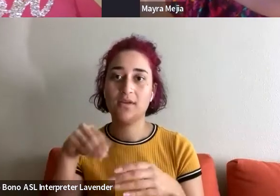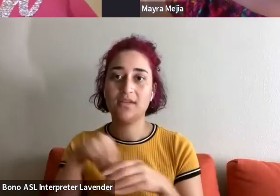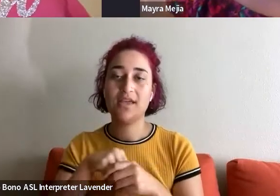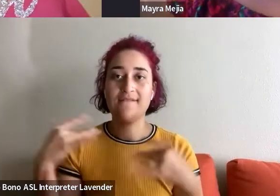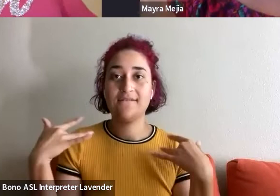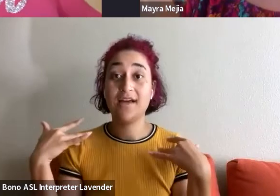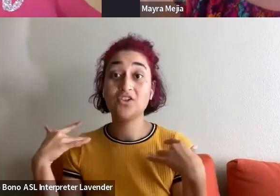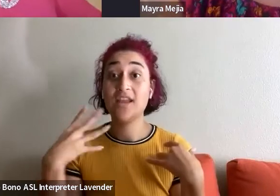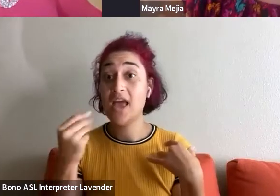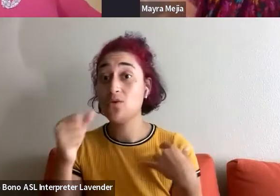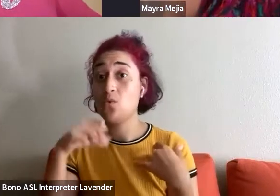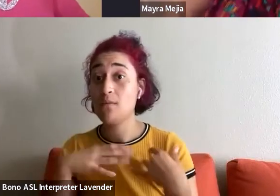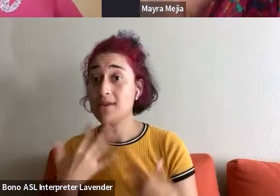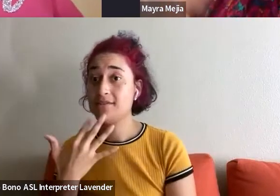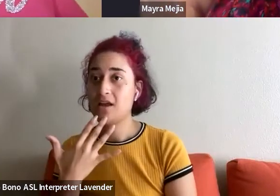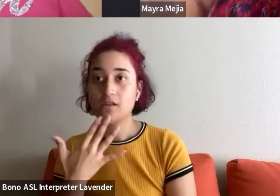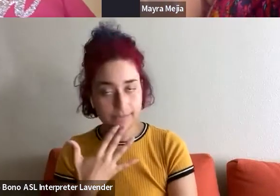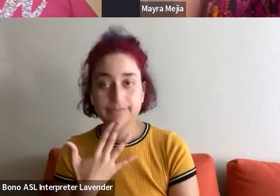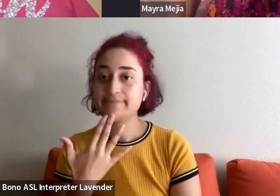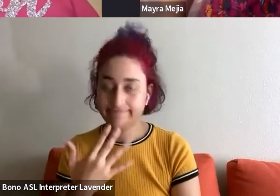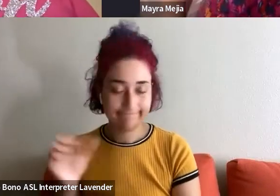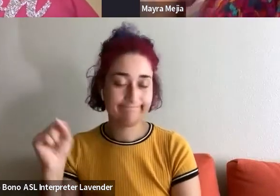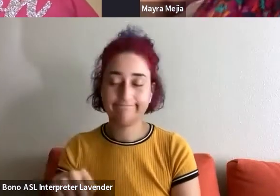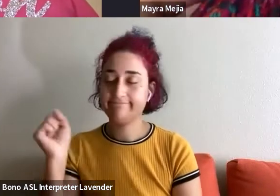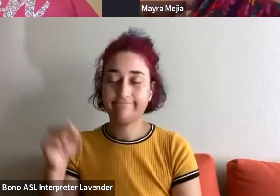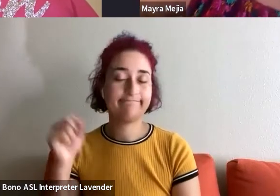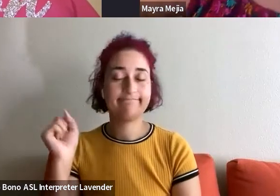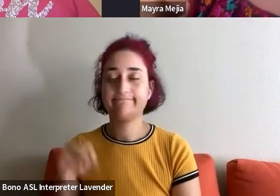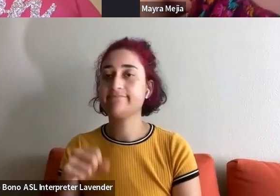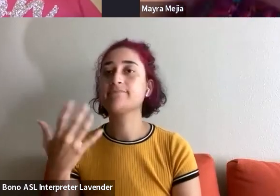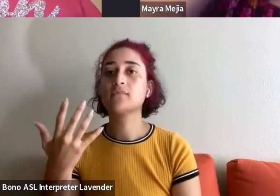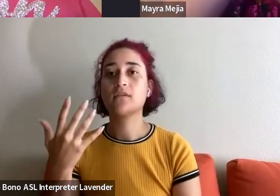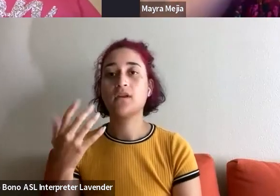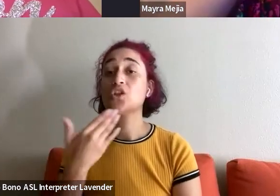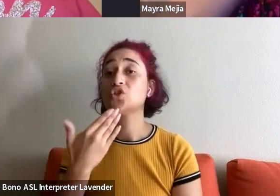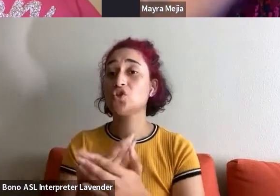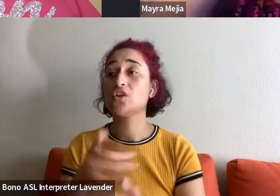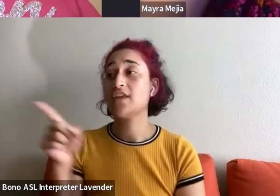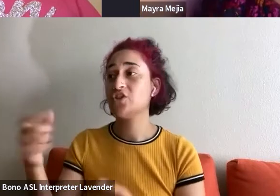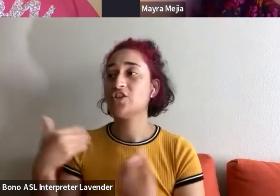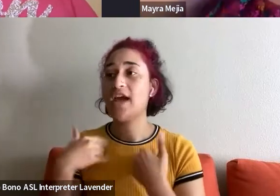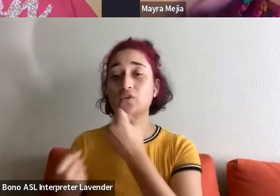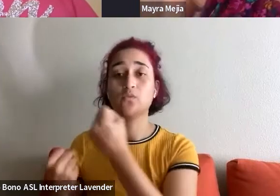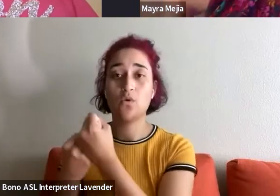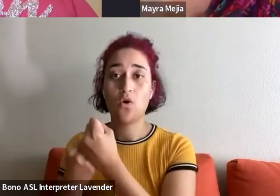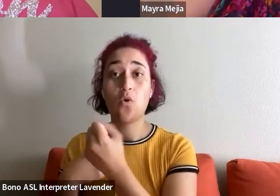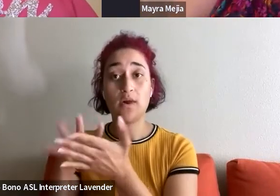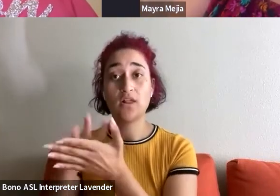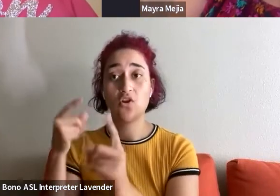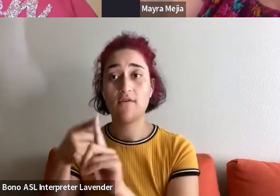of color also. It's just absolutely. Definitely. Yeah. It's good that she had support, and we can learn from